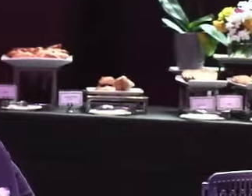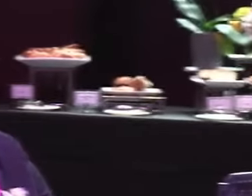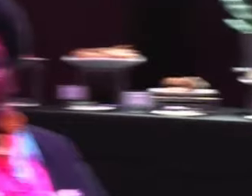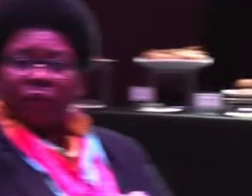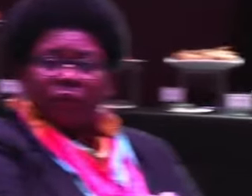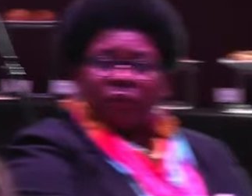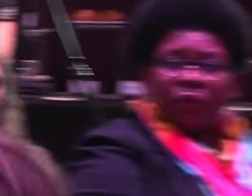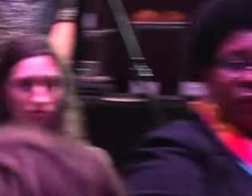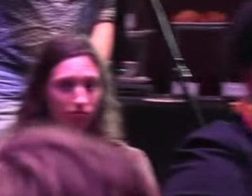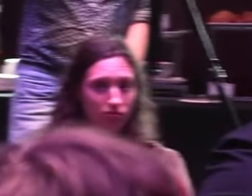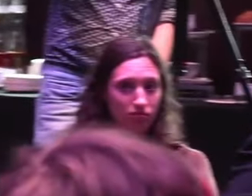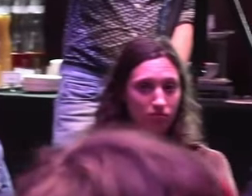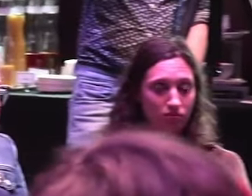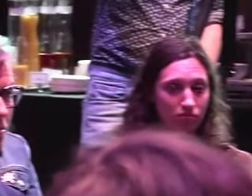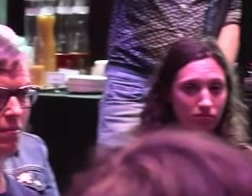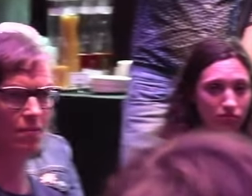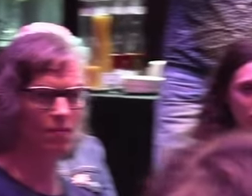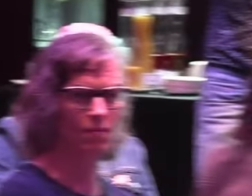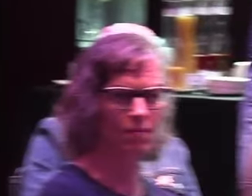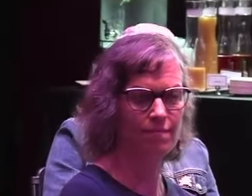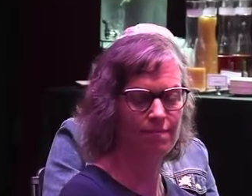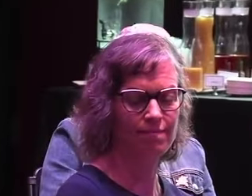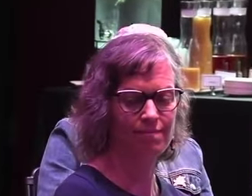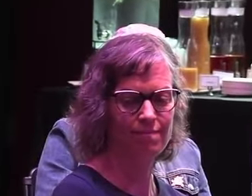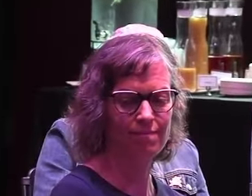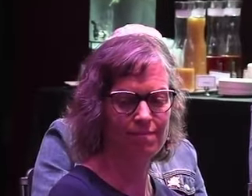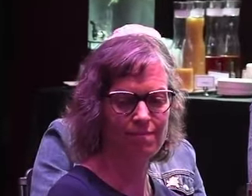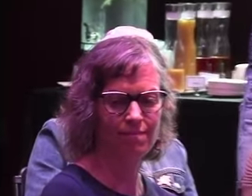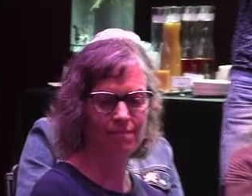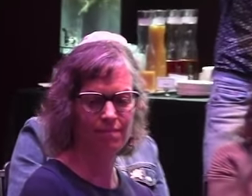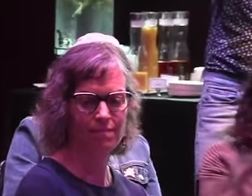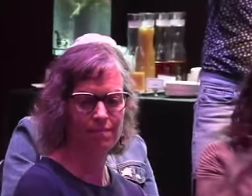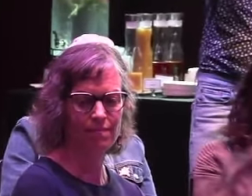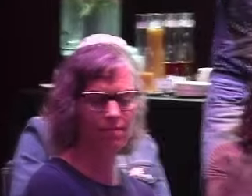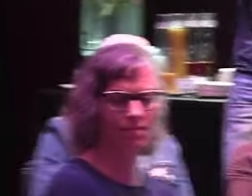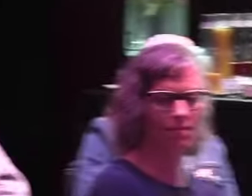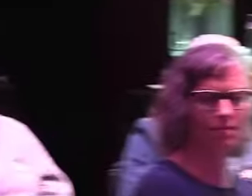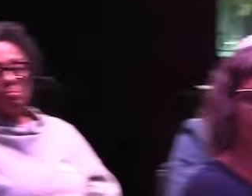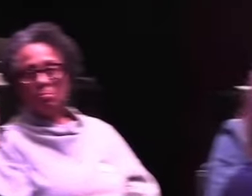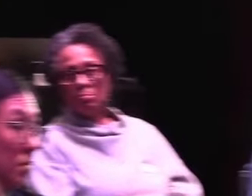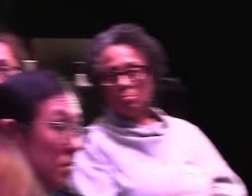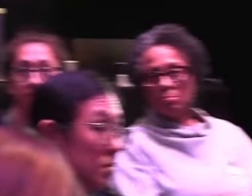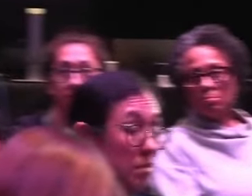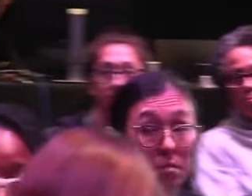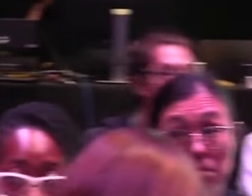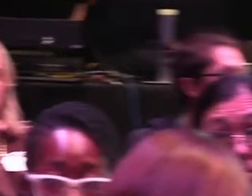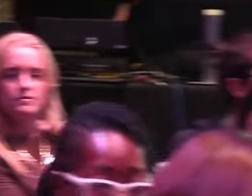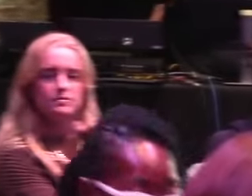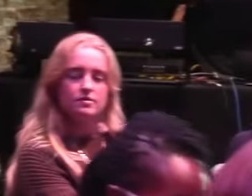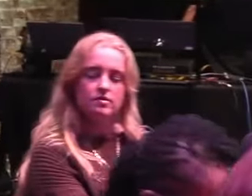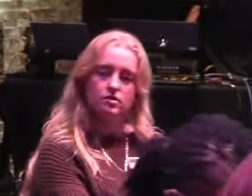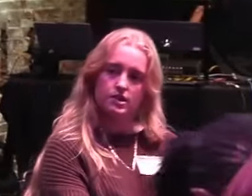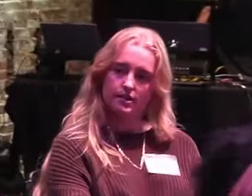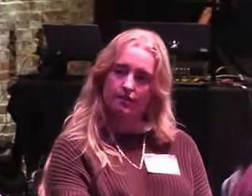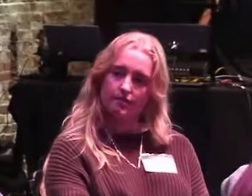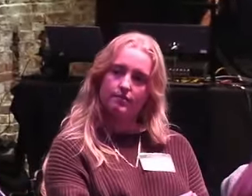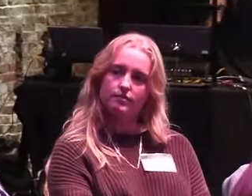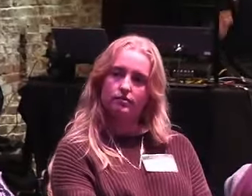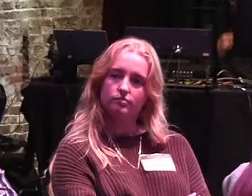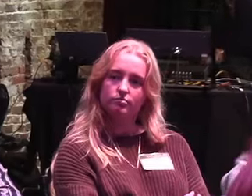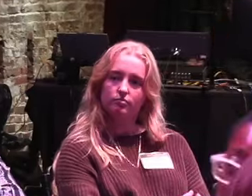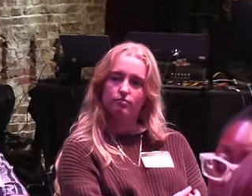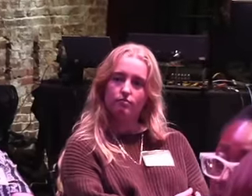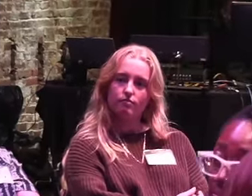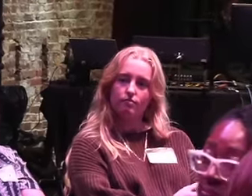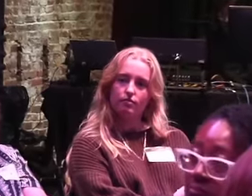absolutely has a burning need to speak after those three, which is also fine. Who's first? I can start. Great. Riley